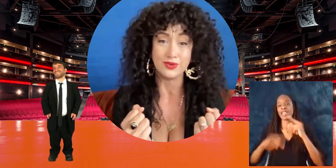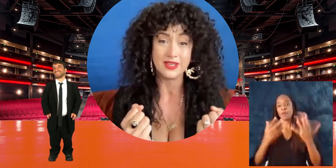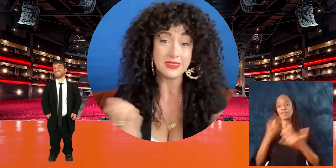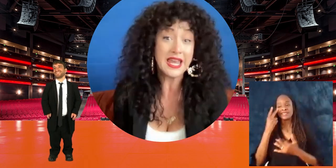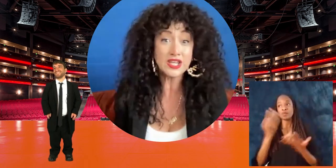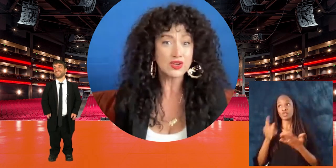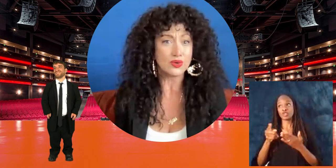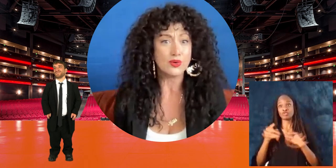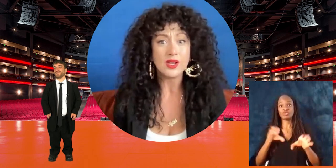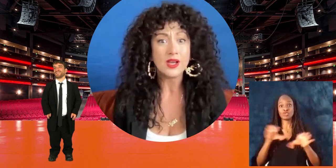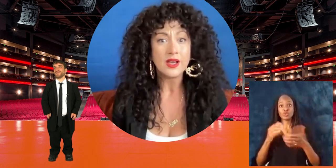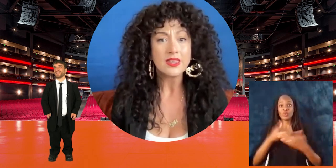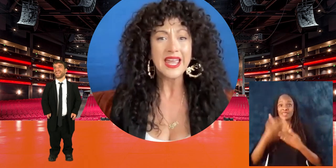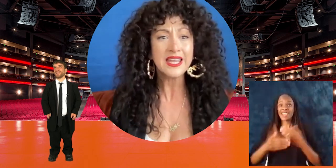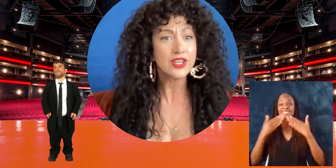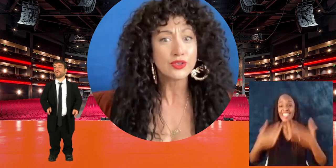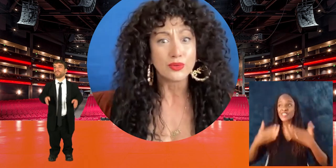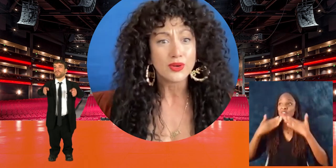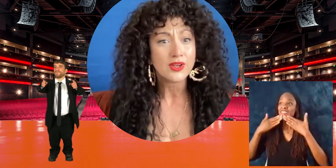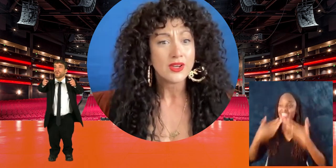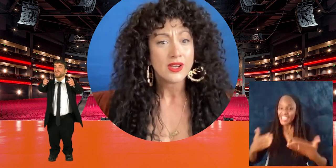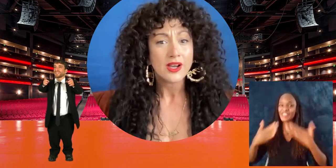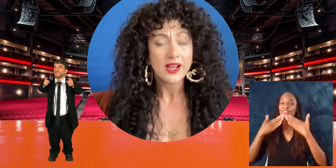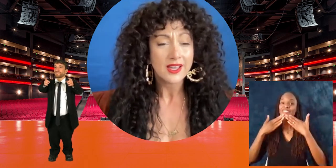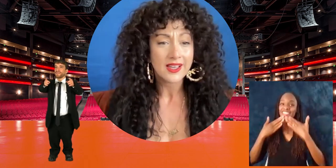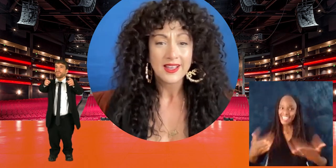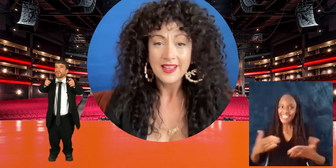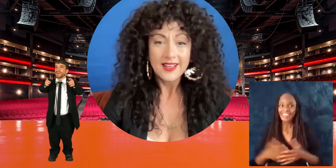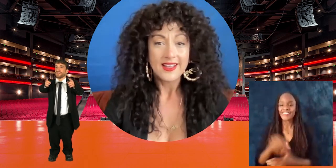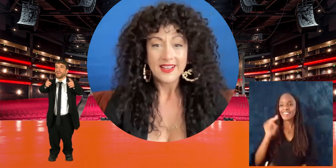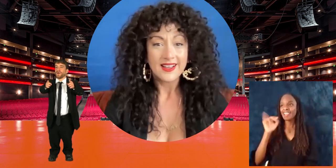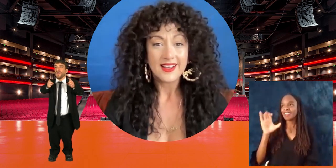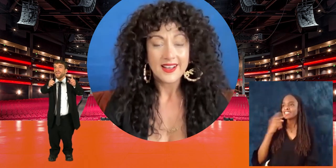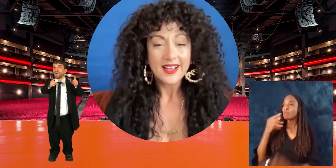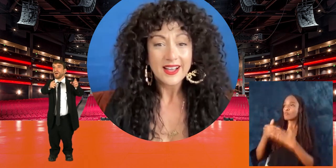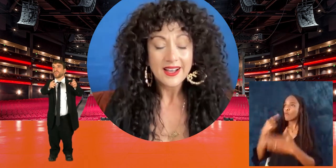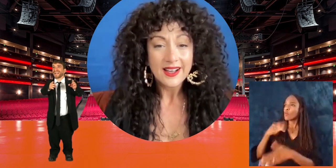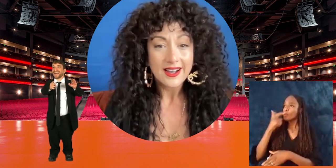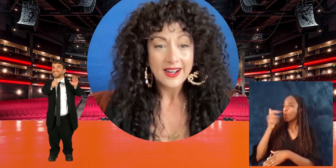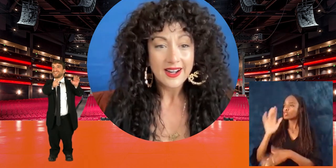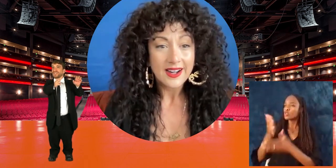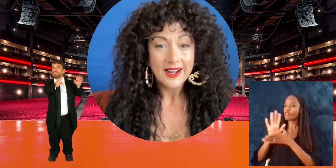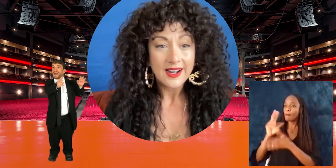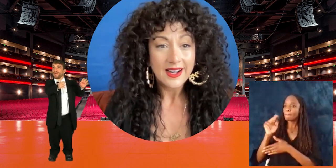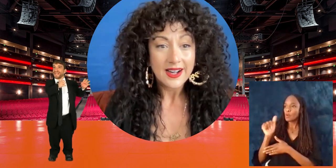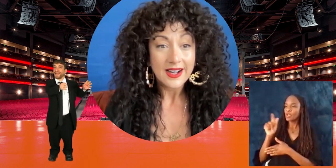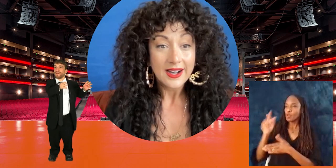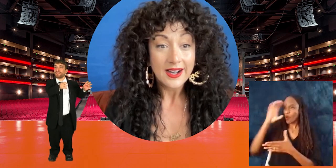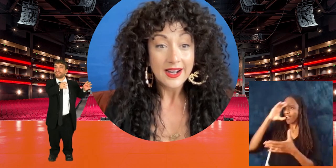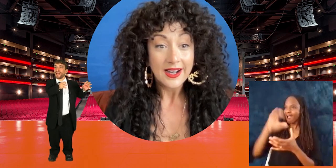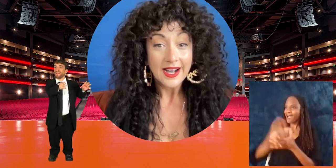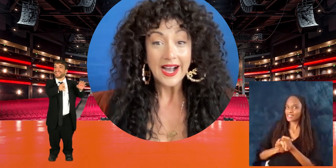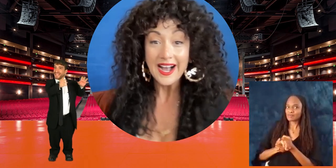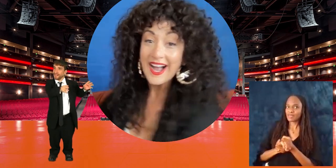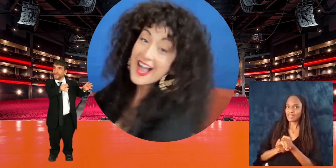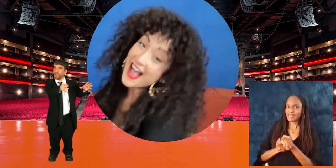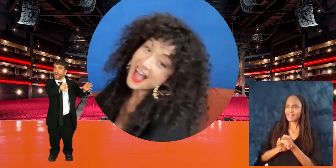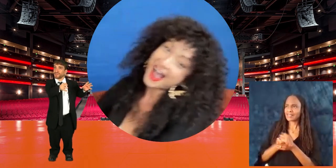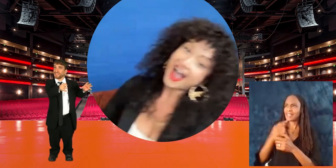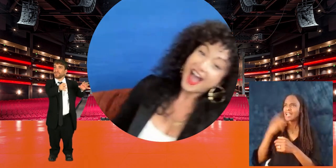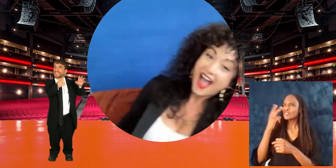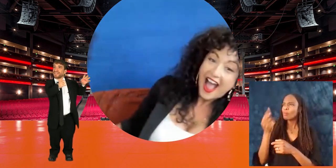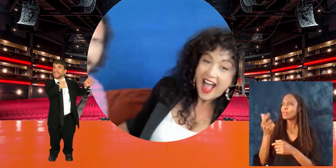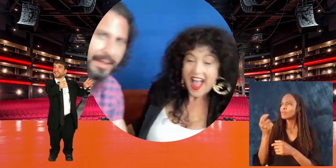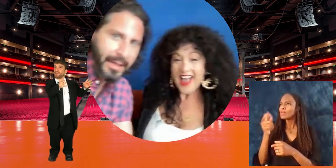thank you. Thank you. Thank you. Before we see your film, Maria, you know, your husband kind of just barely came into frame. Is he a